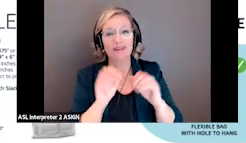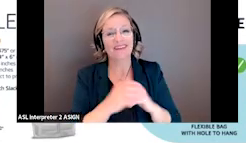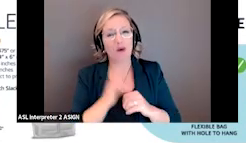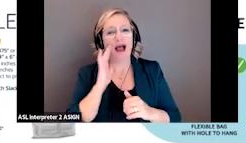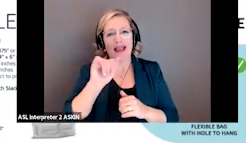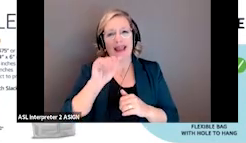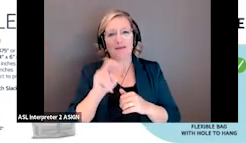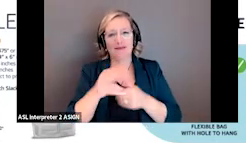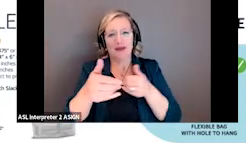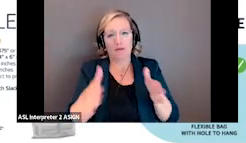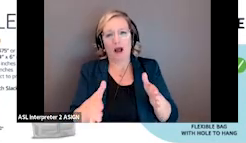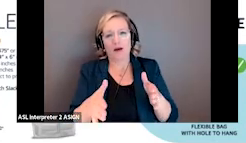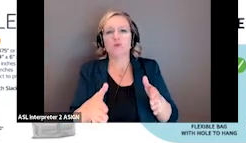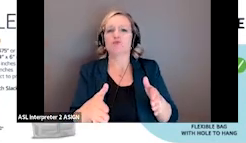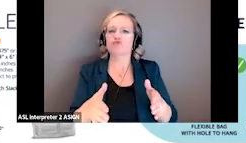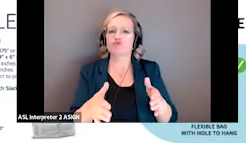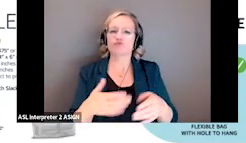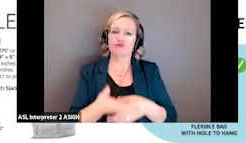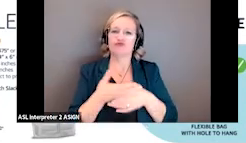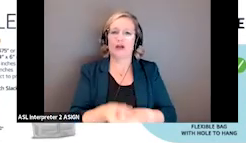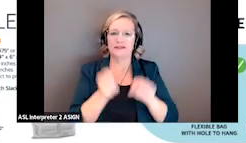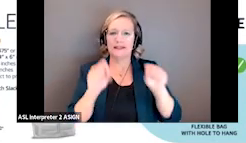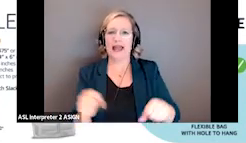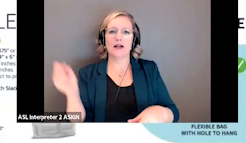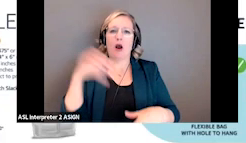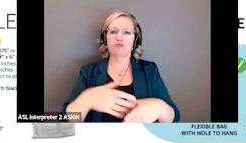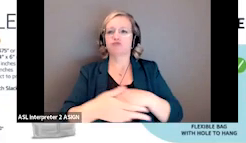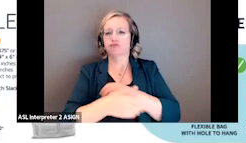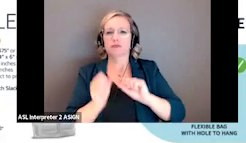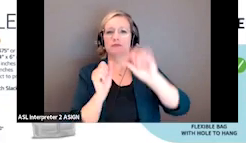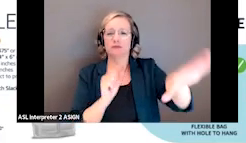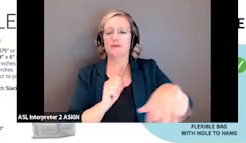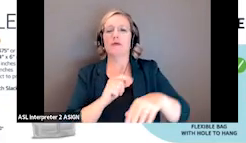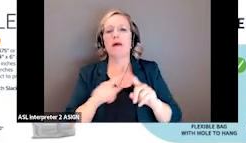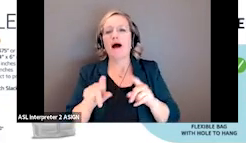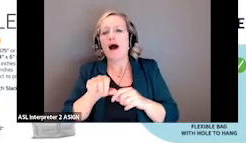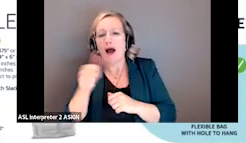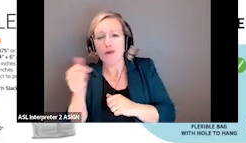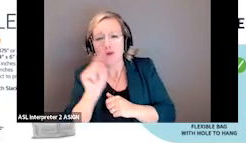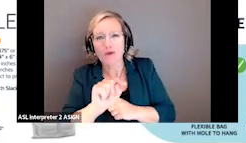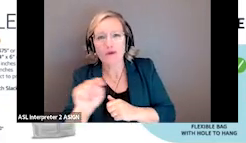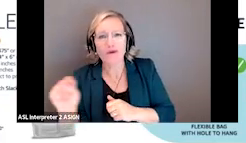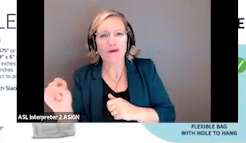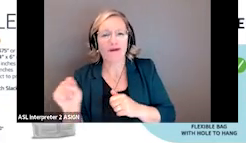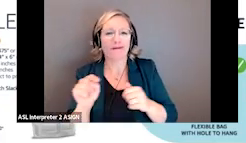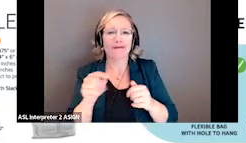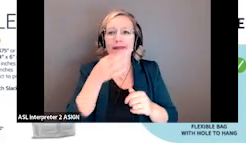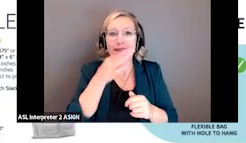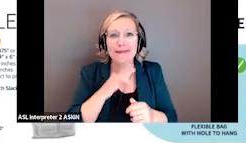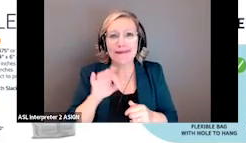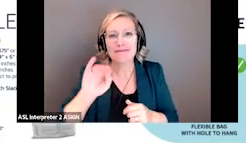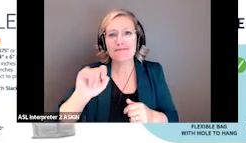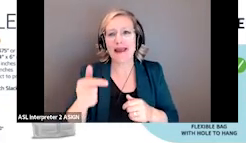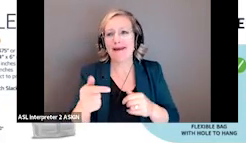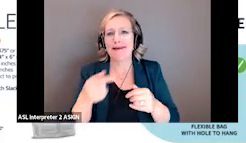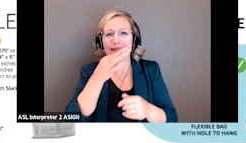So it's important to have some kind of tests done, and there are various certification agencies that you can use. But if there's